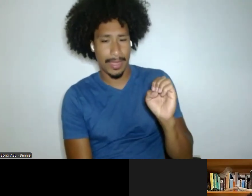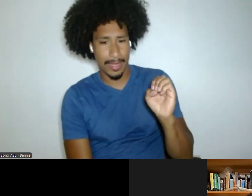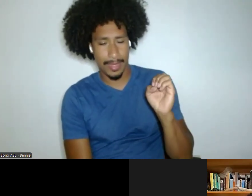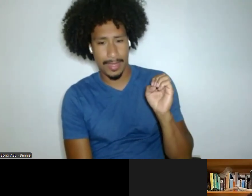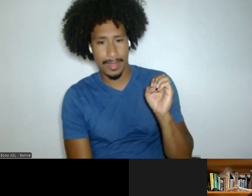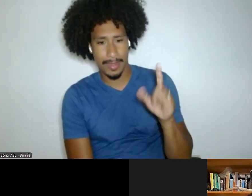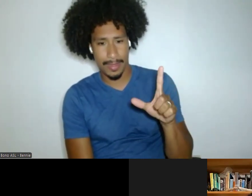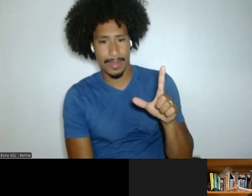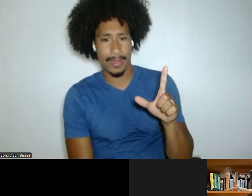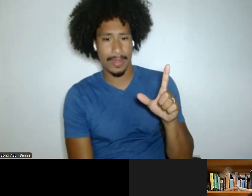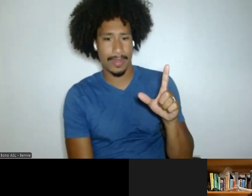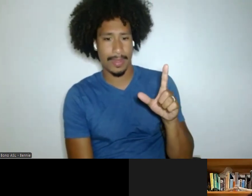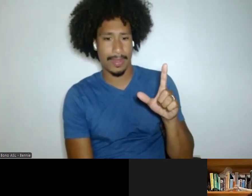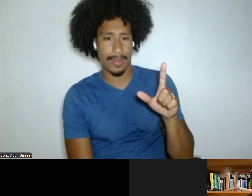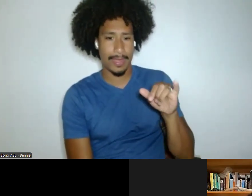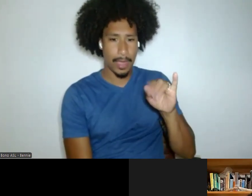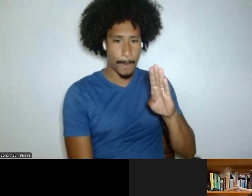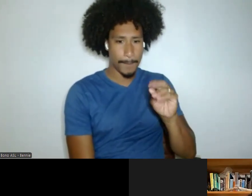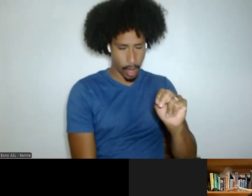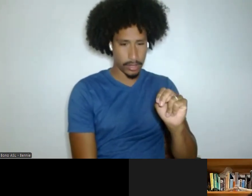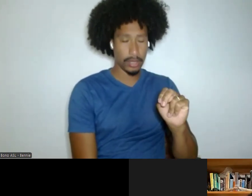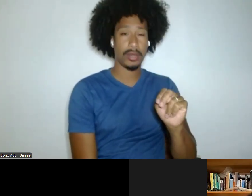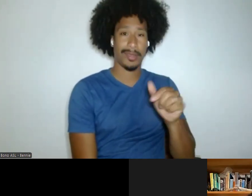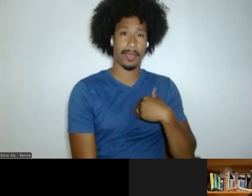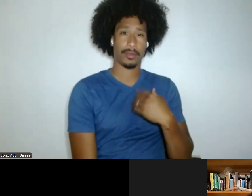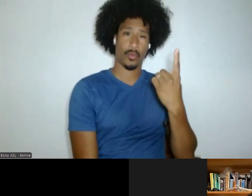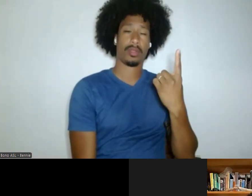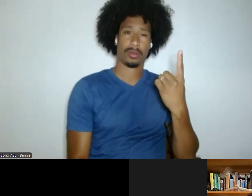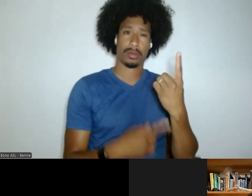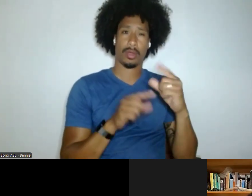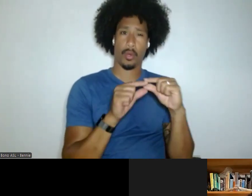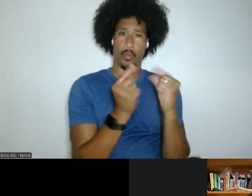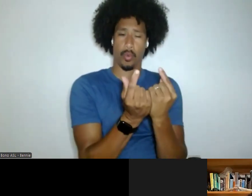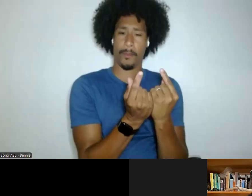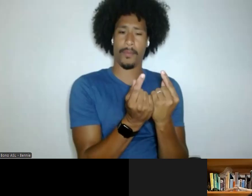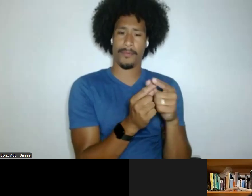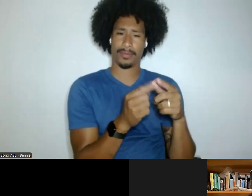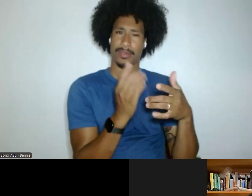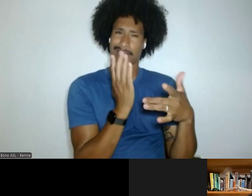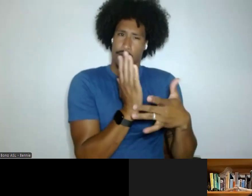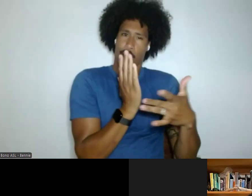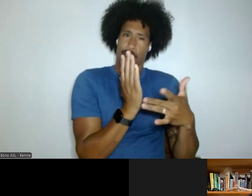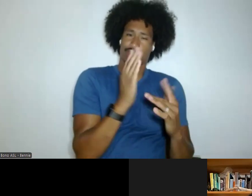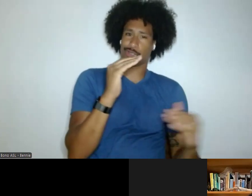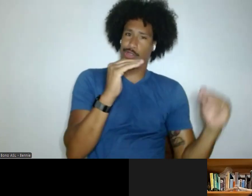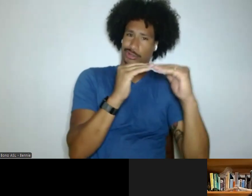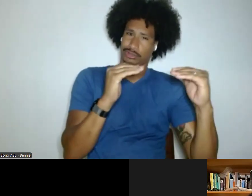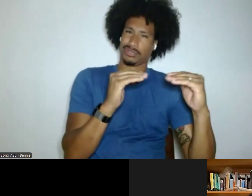He's got a new group called Tectonic Justice, like technology, tonic justice, and they're looking